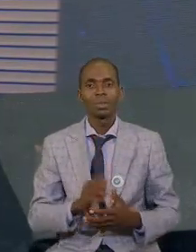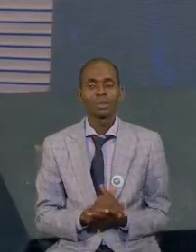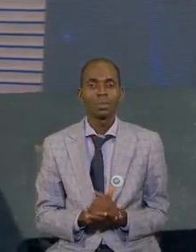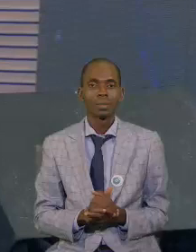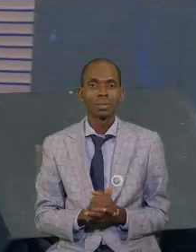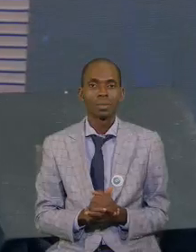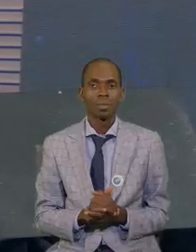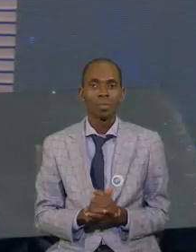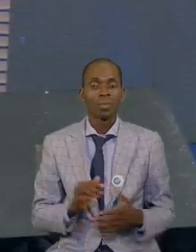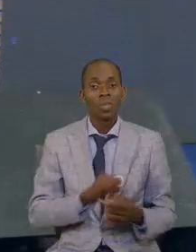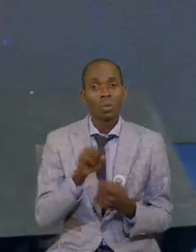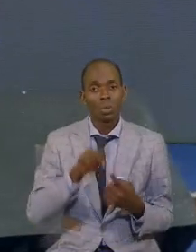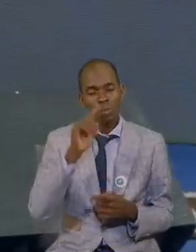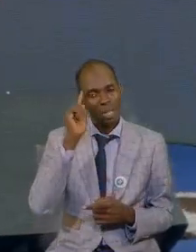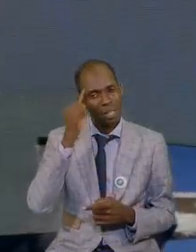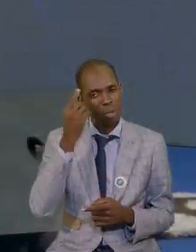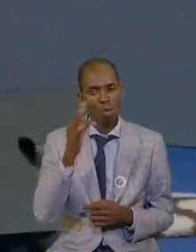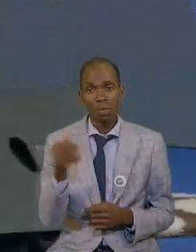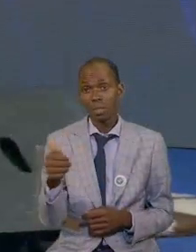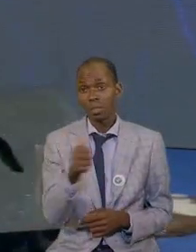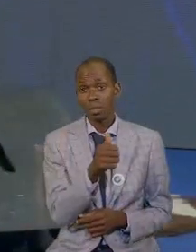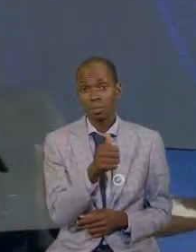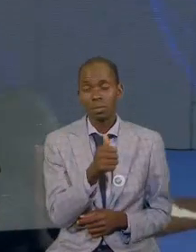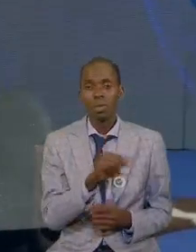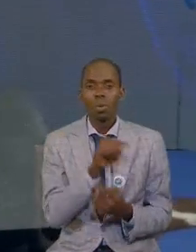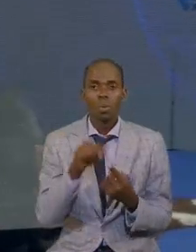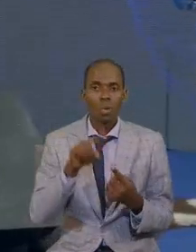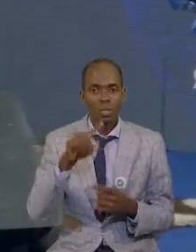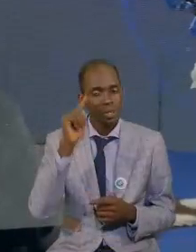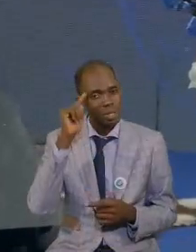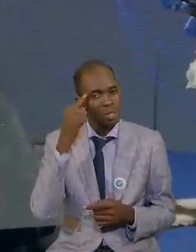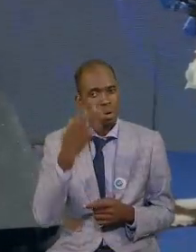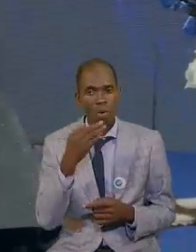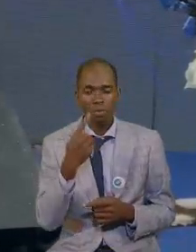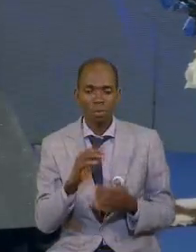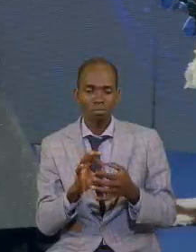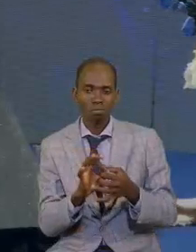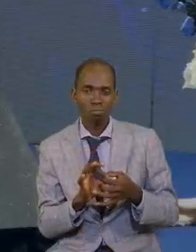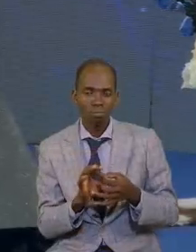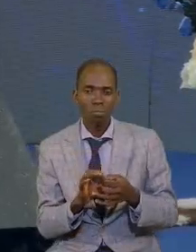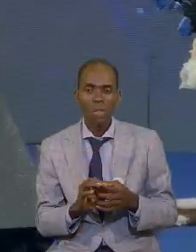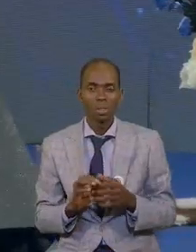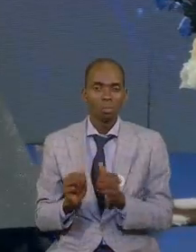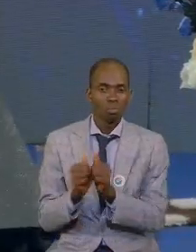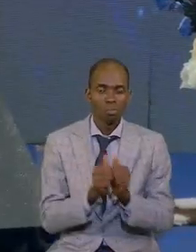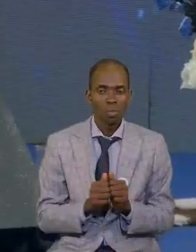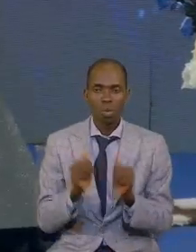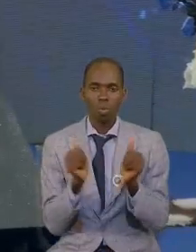When you think of yourself, when you think of your unity and your union with Christ,